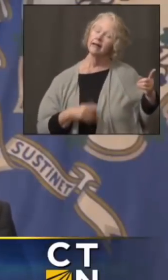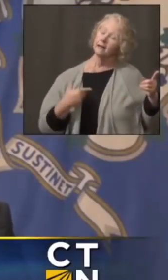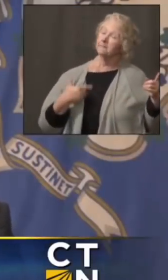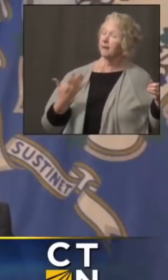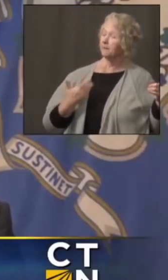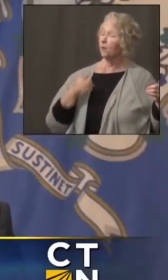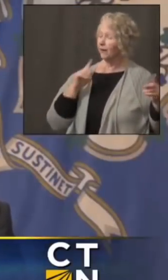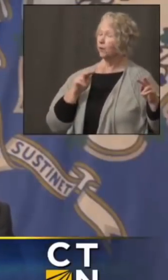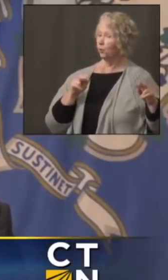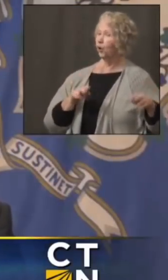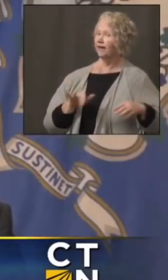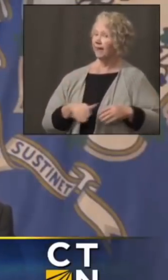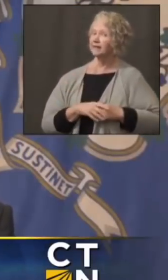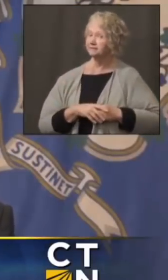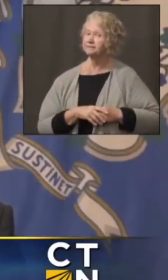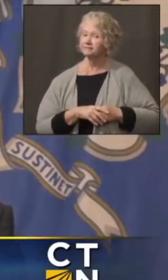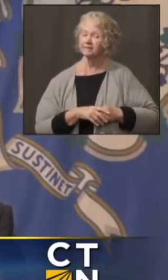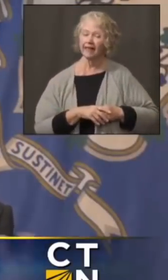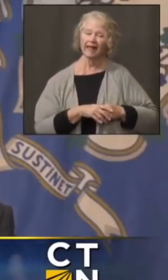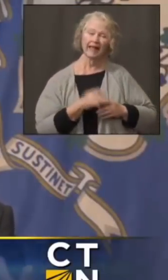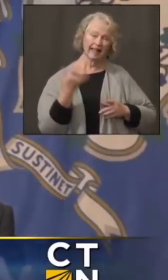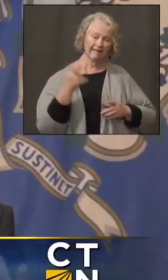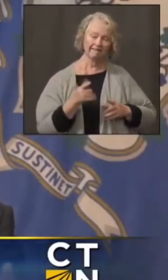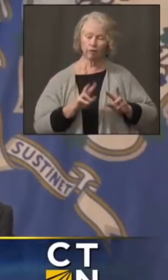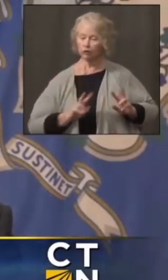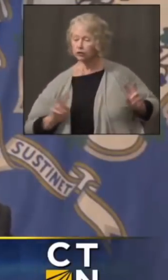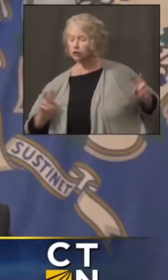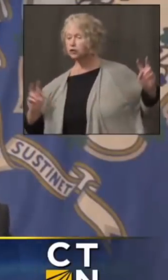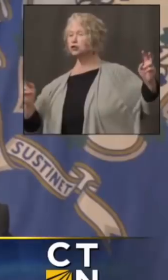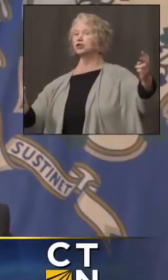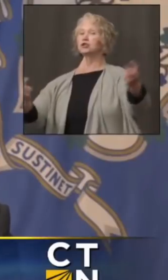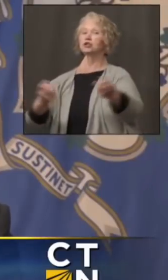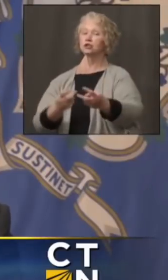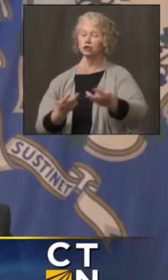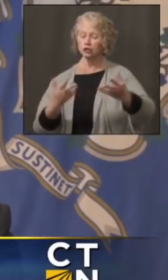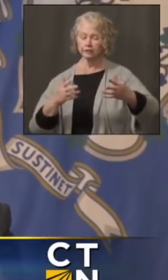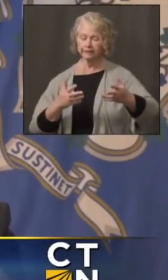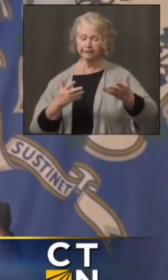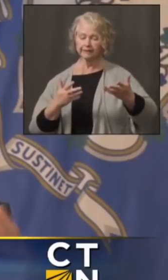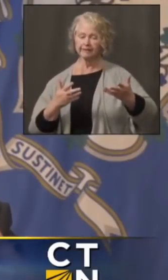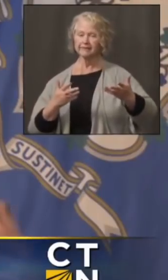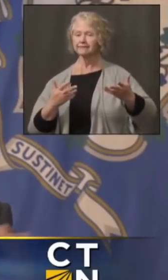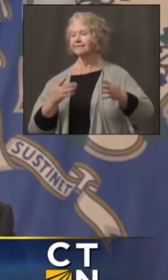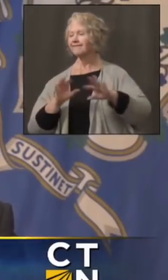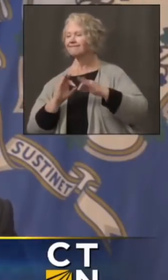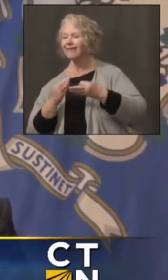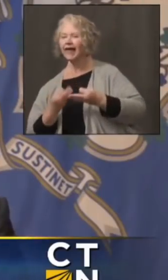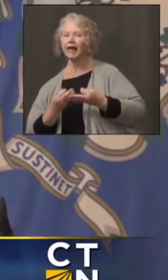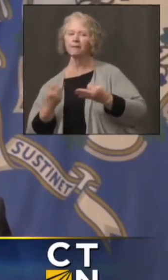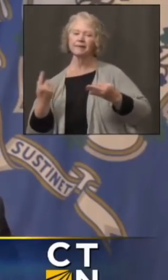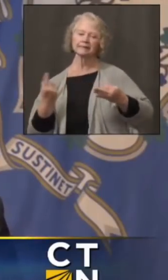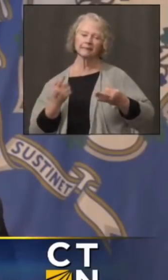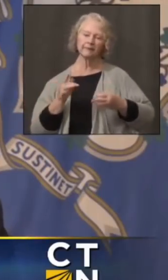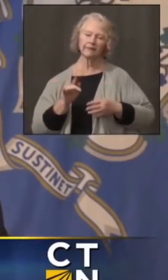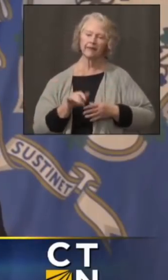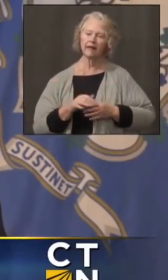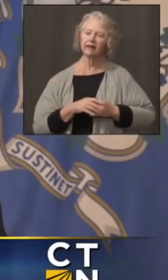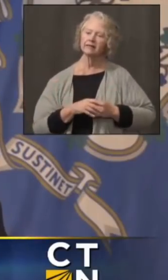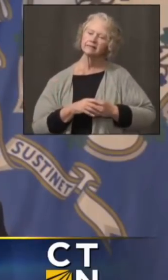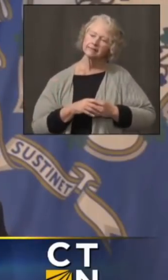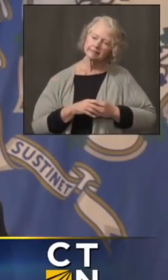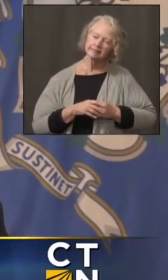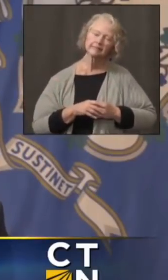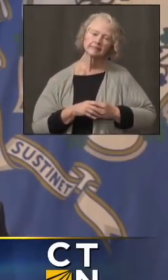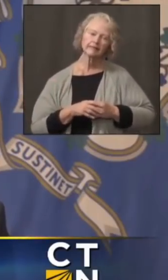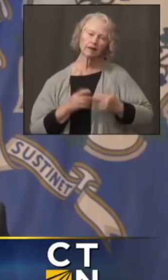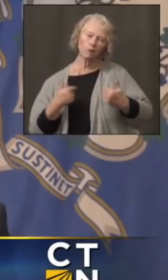at that. I mean, obviously, if they're sitting down, they're part of a group, they're a family or something like that, we